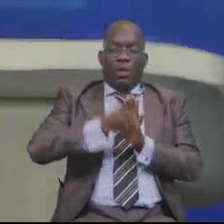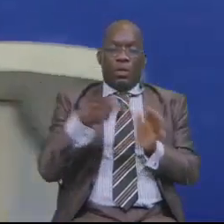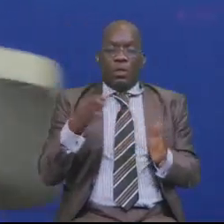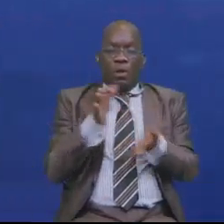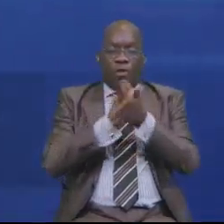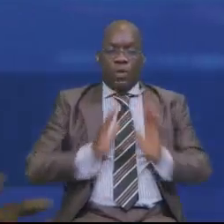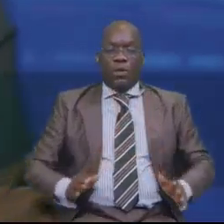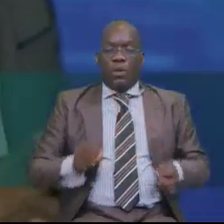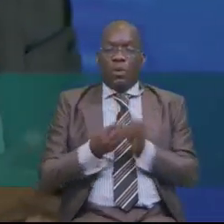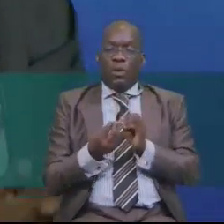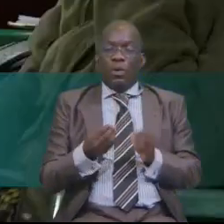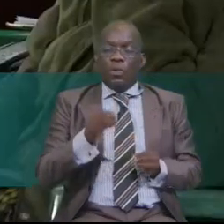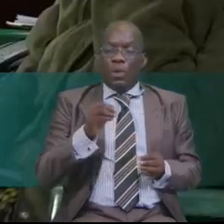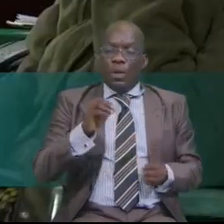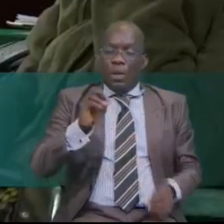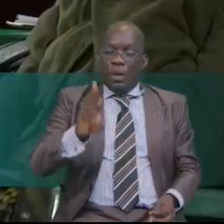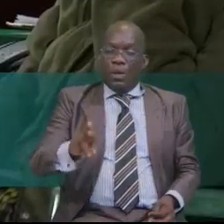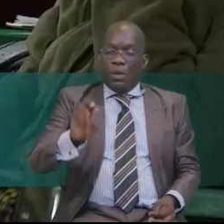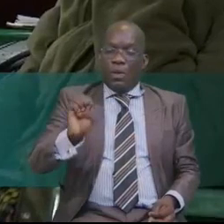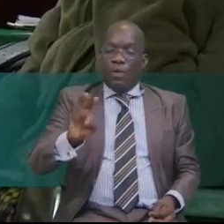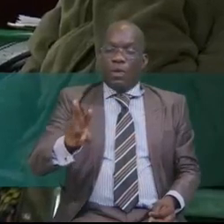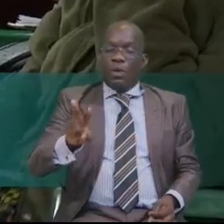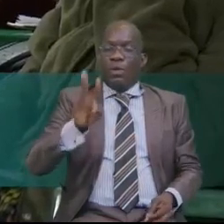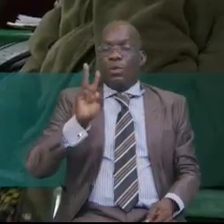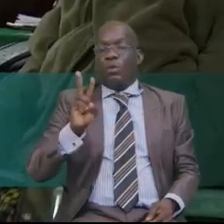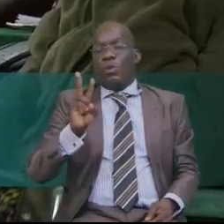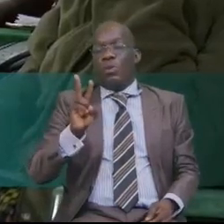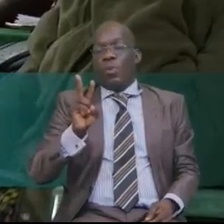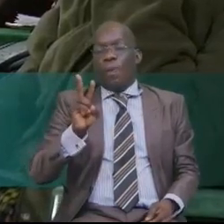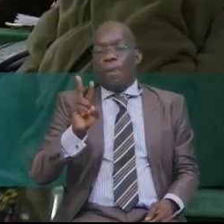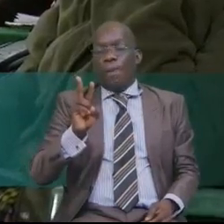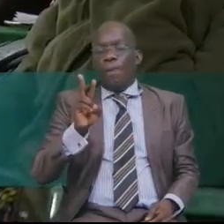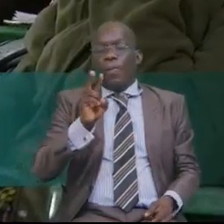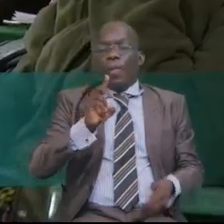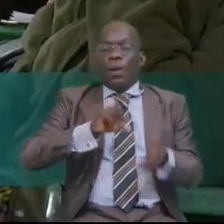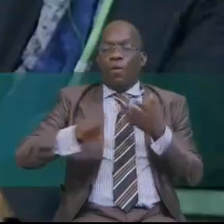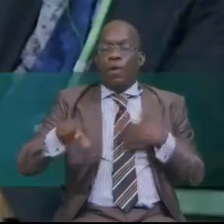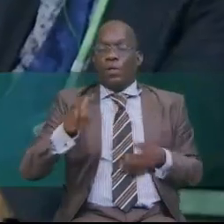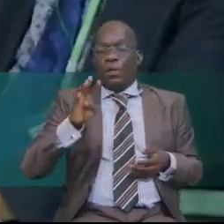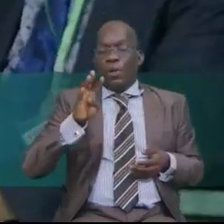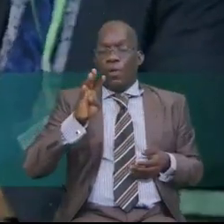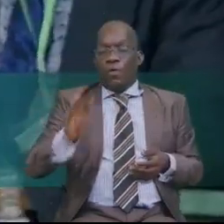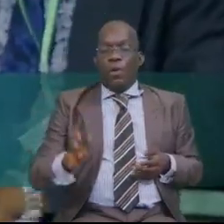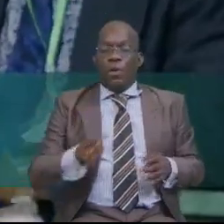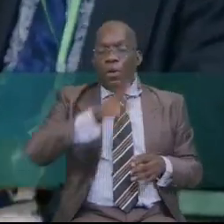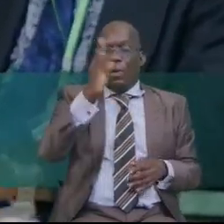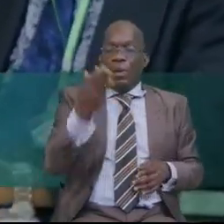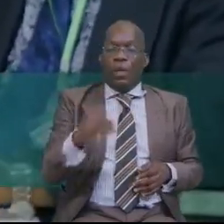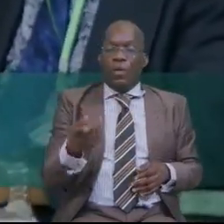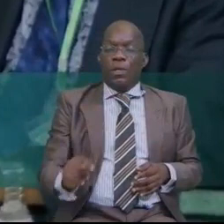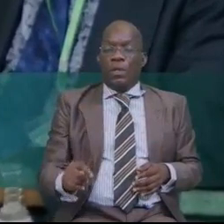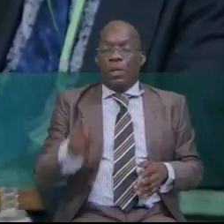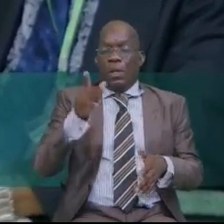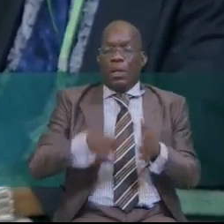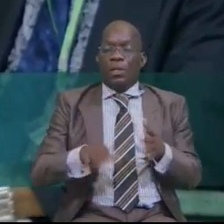2. Revelation chapter 2, I'm reading from verse 4. It says, nevertheless, I have